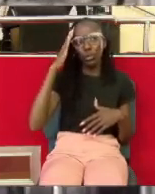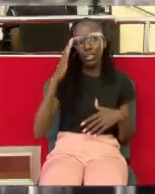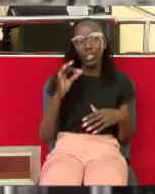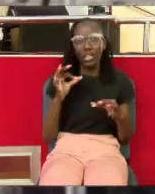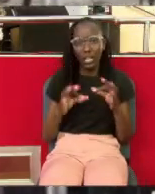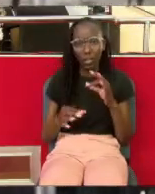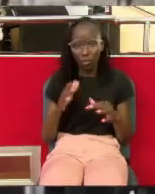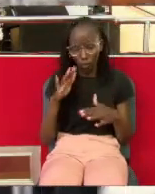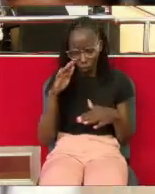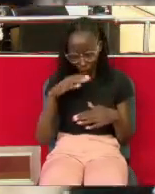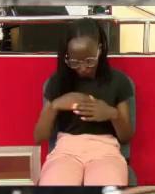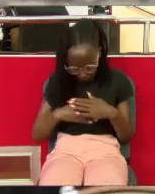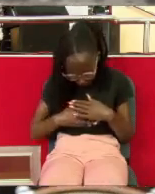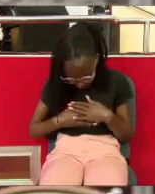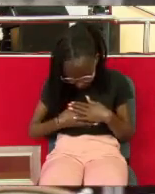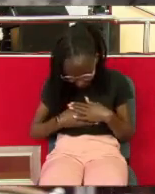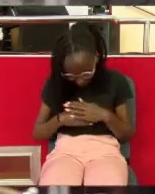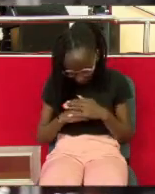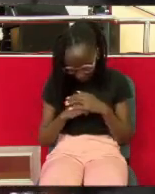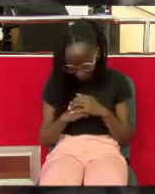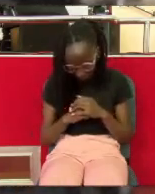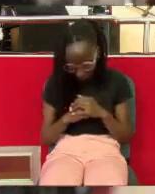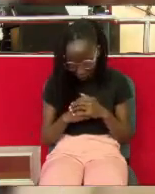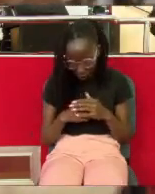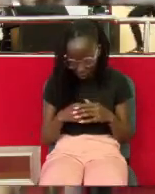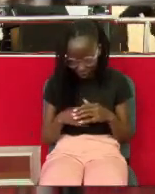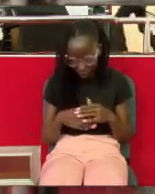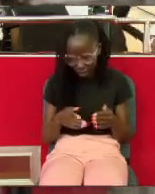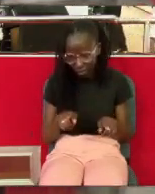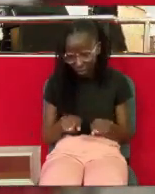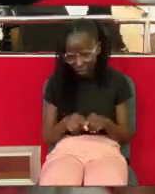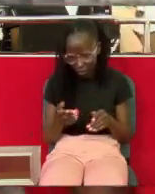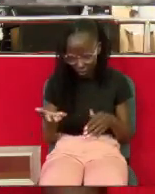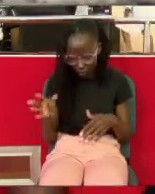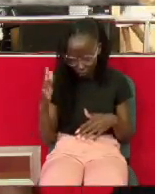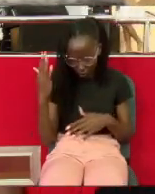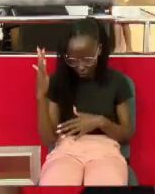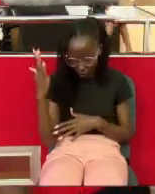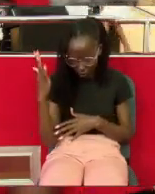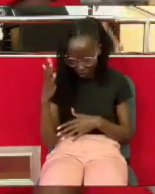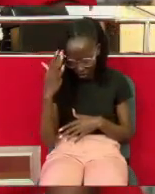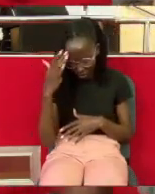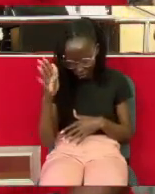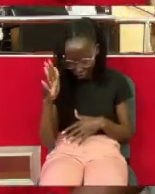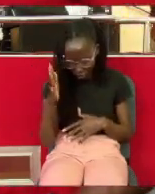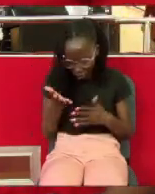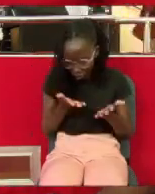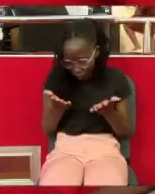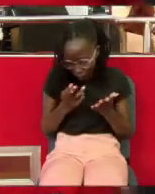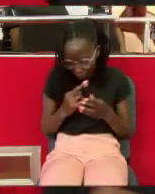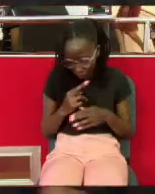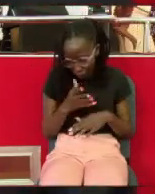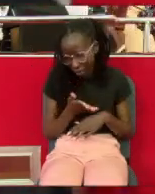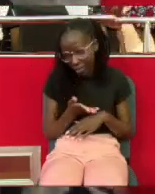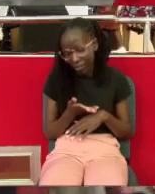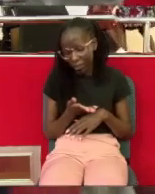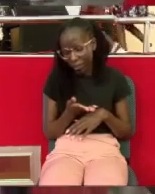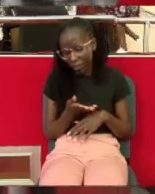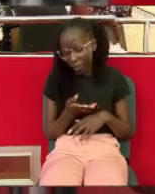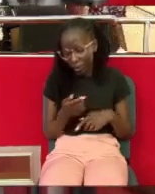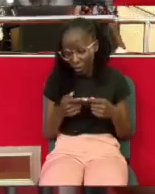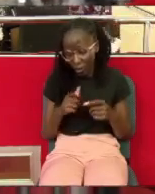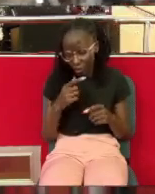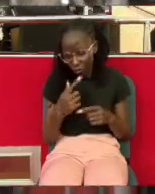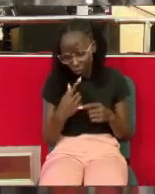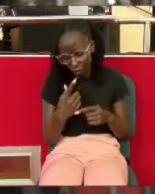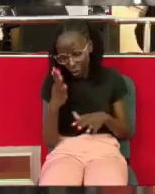head and lift up your hand, I don't know which category you fall in, but you are saying,